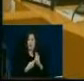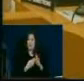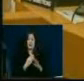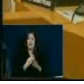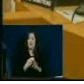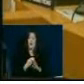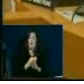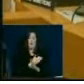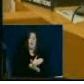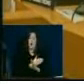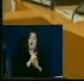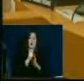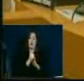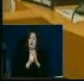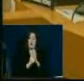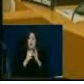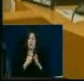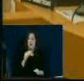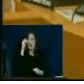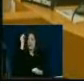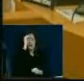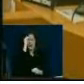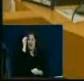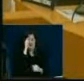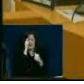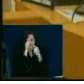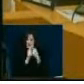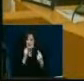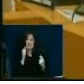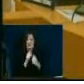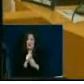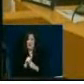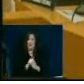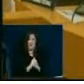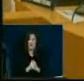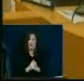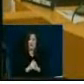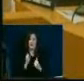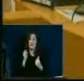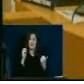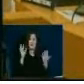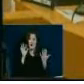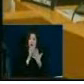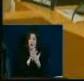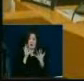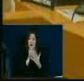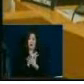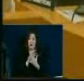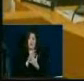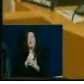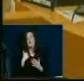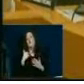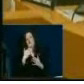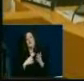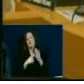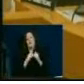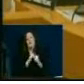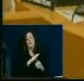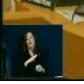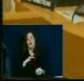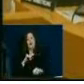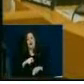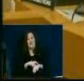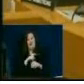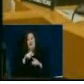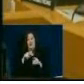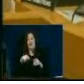attorney opinions to the contrary. So there's ambiguity out there, and we discussed this with the board at the time of